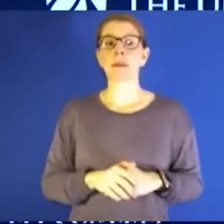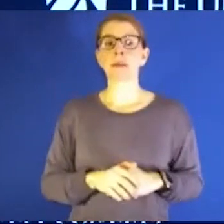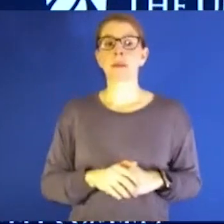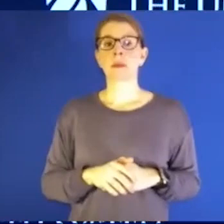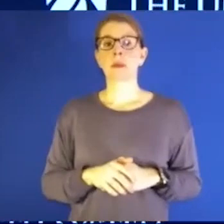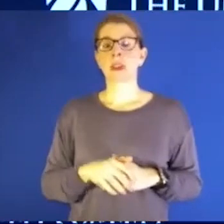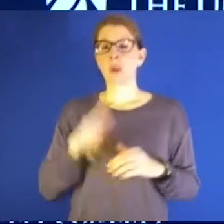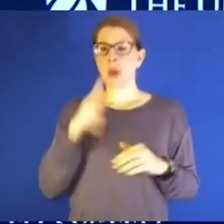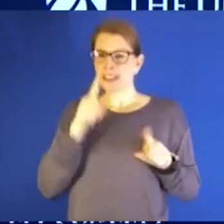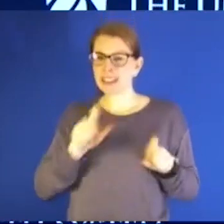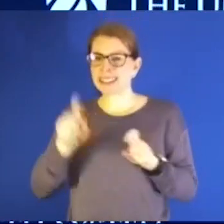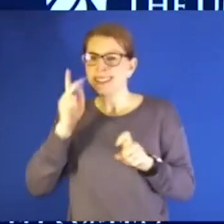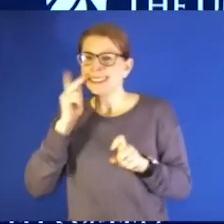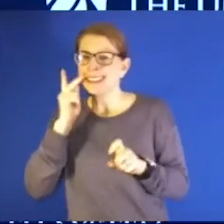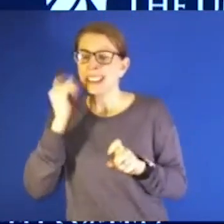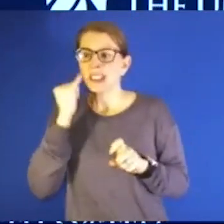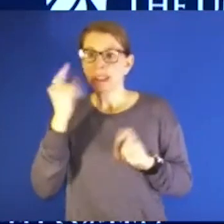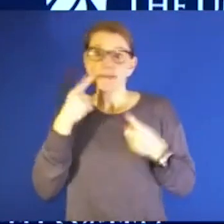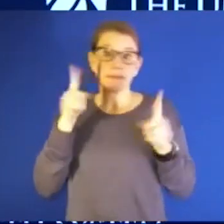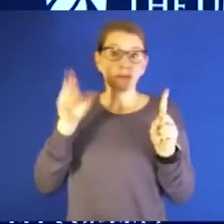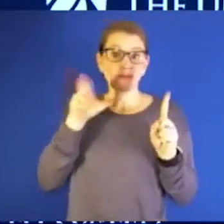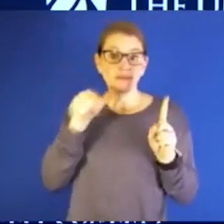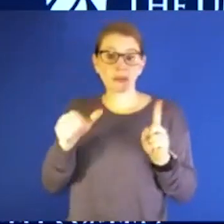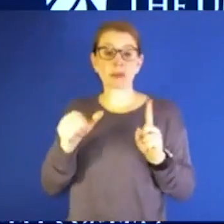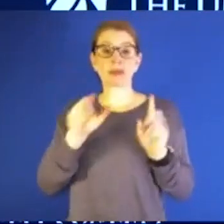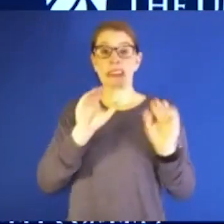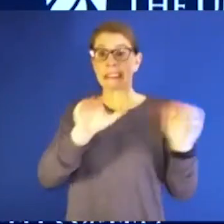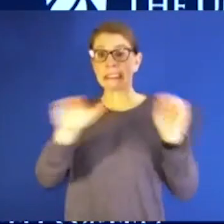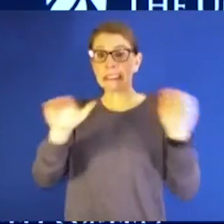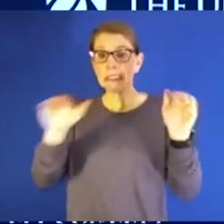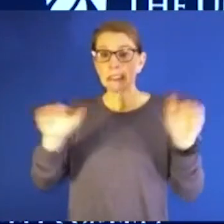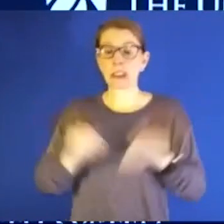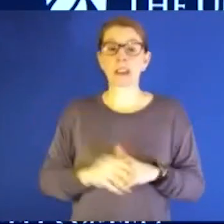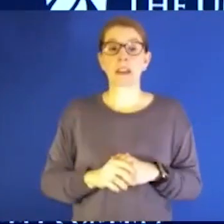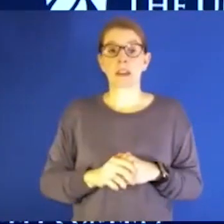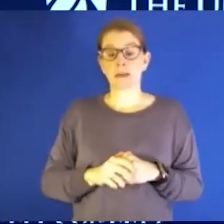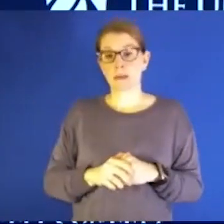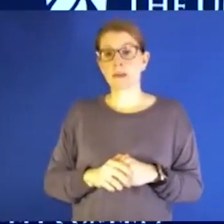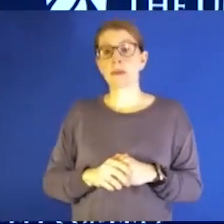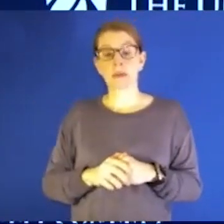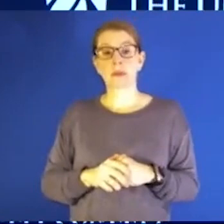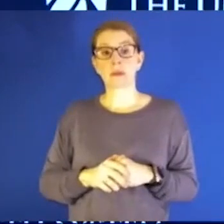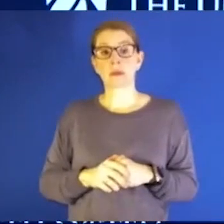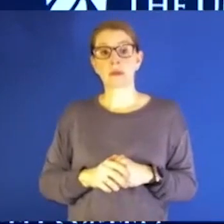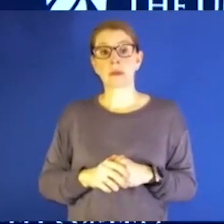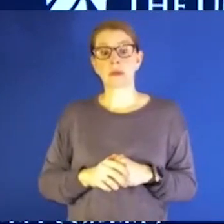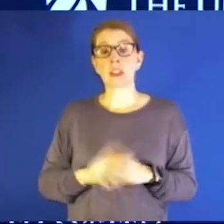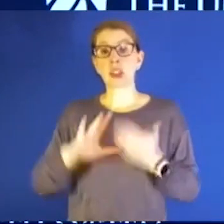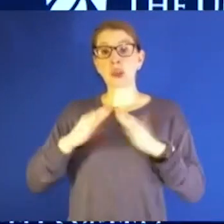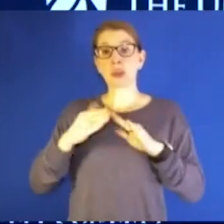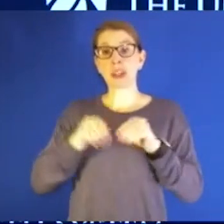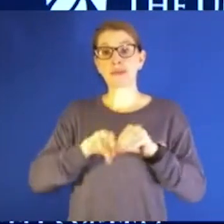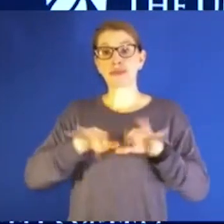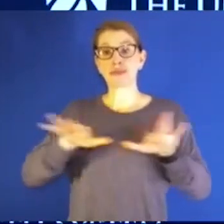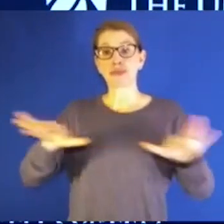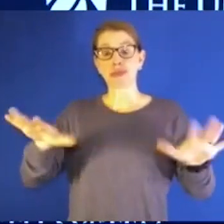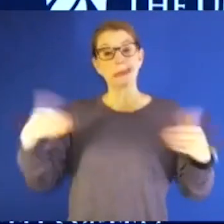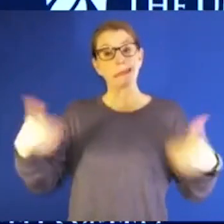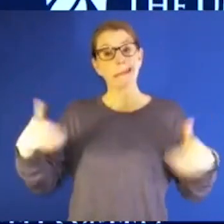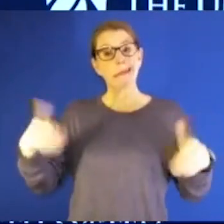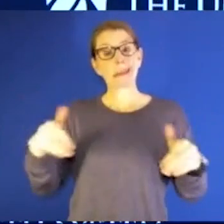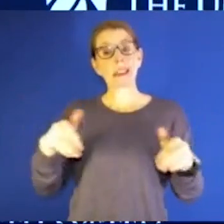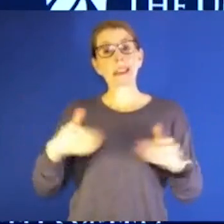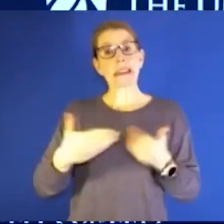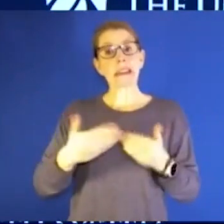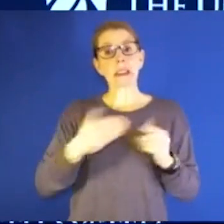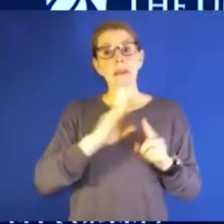that. I would remind our audience and remind everyone, there is still a very high rate of community transmission. We don't want to discount that. Remember, the new tests